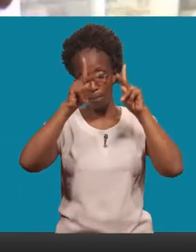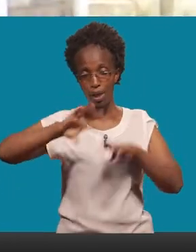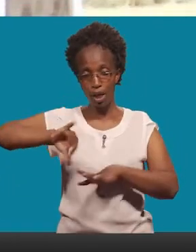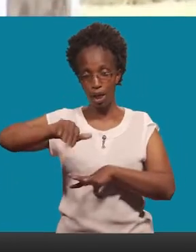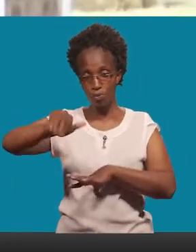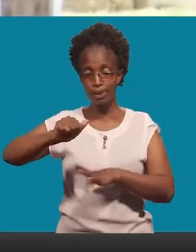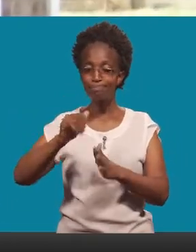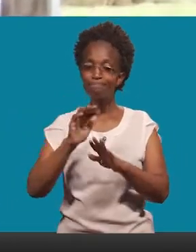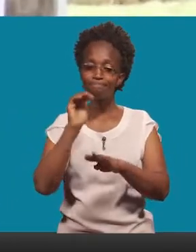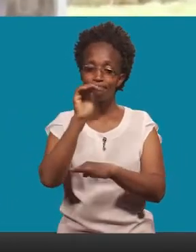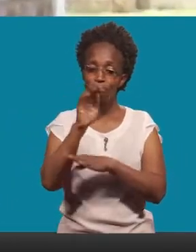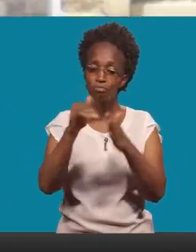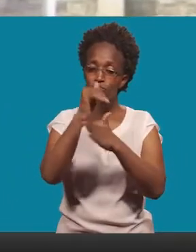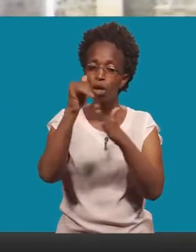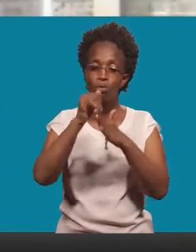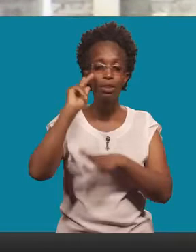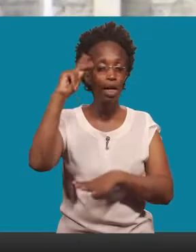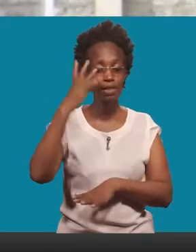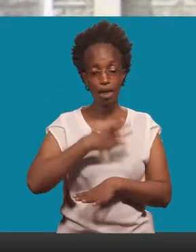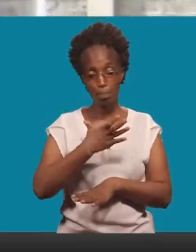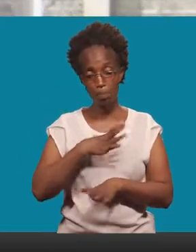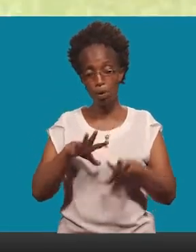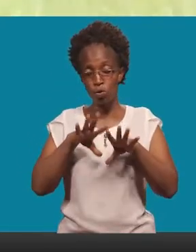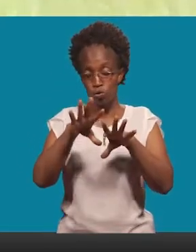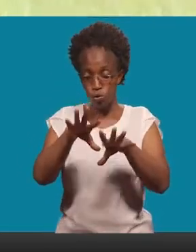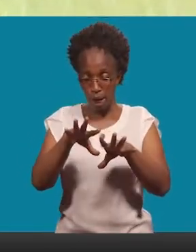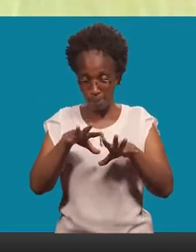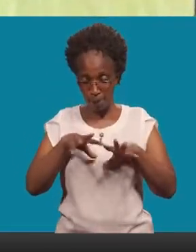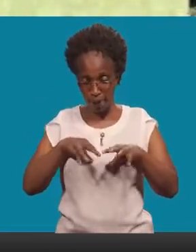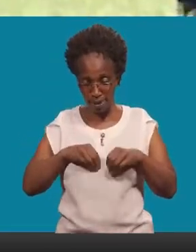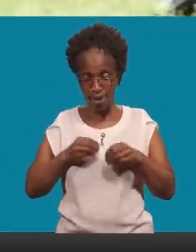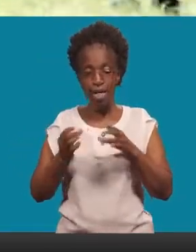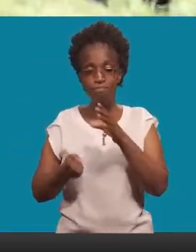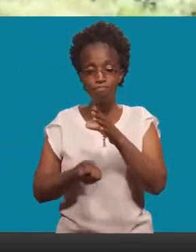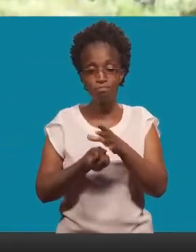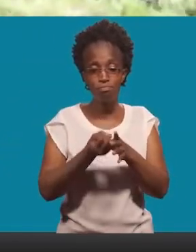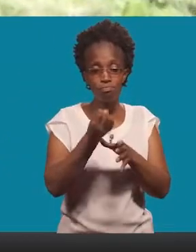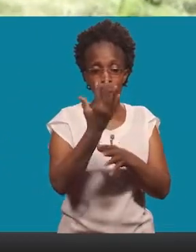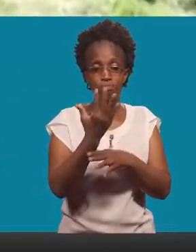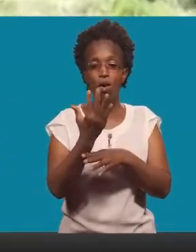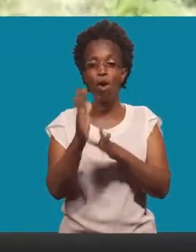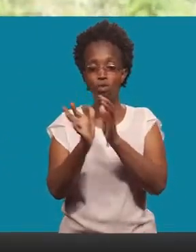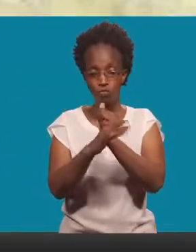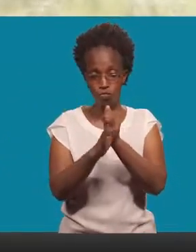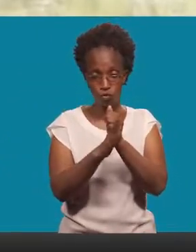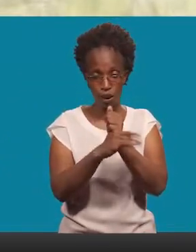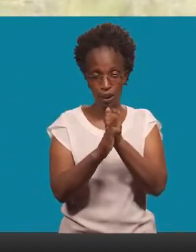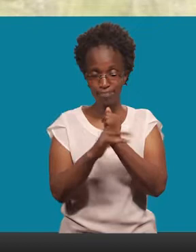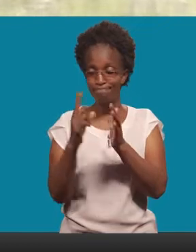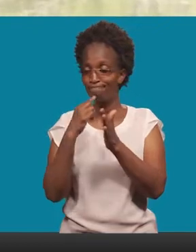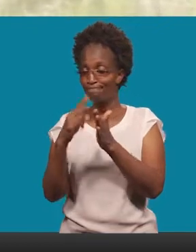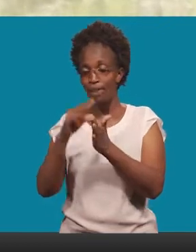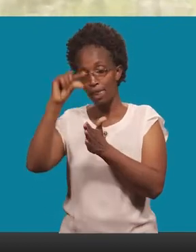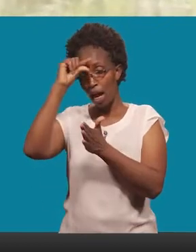Ondengo aidha aliwaomba Wakenya kukumbatia kilimo hiki cha samaki, akisisitiza kuwa taifa letu